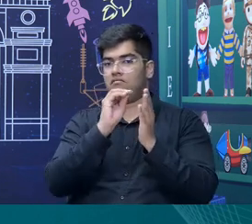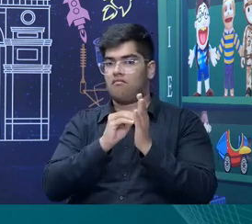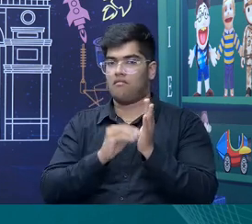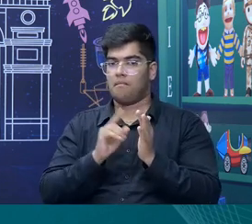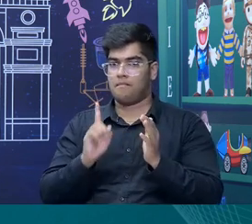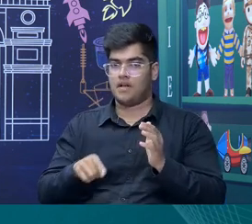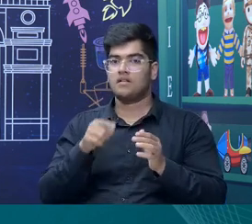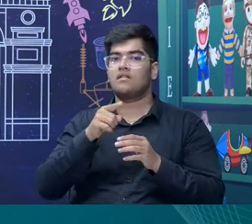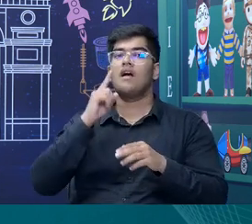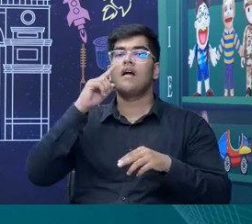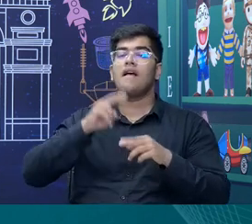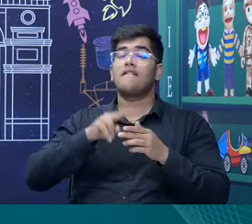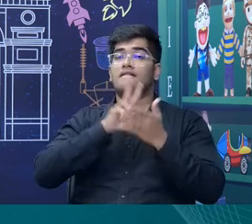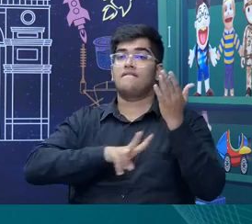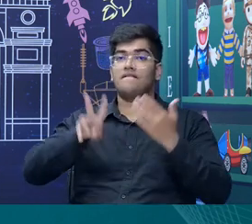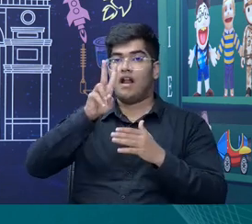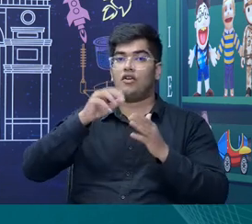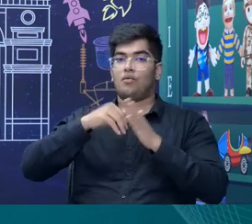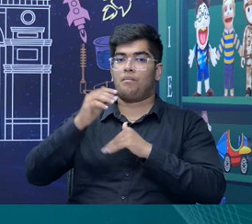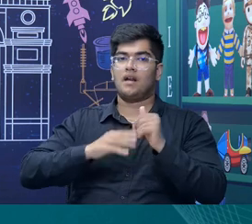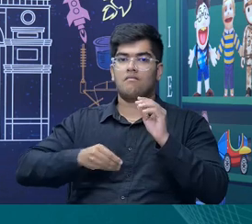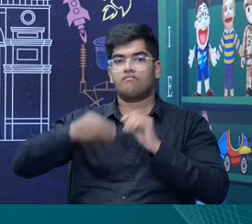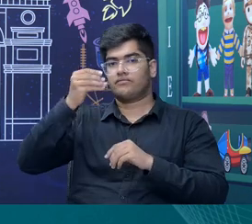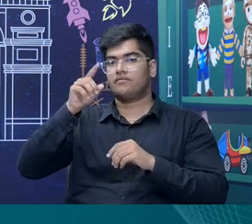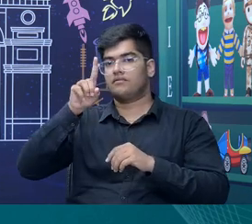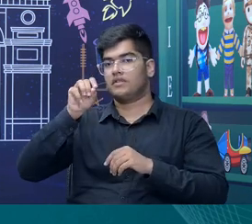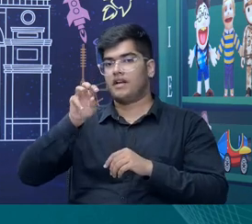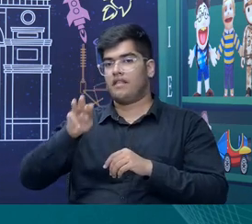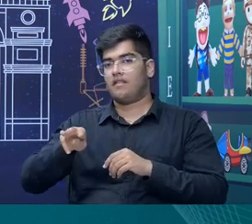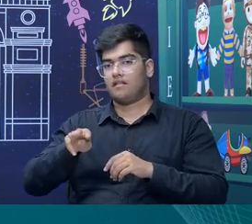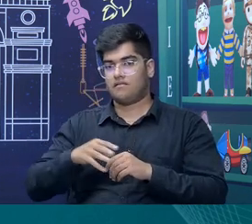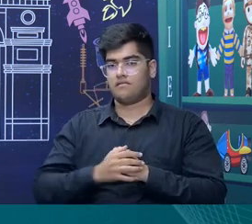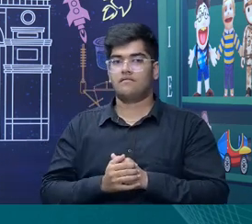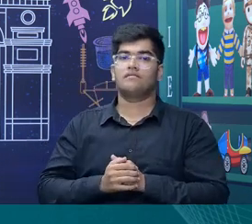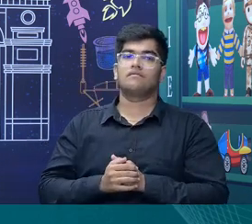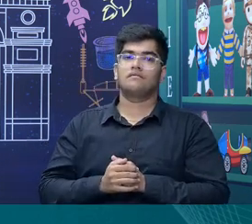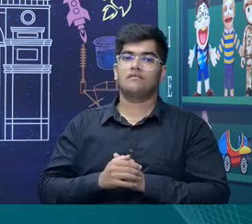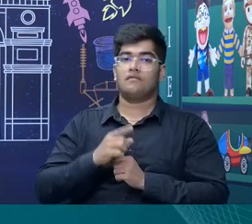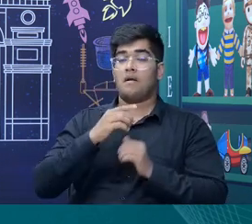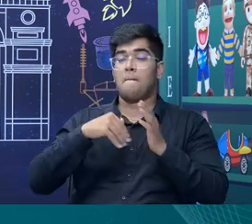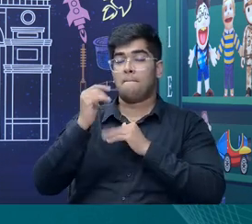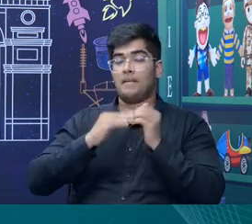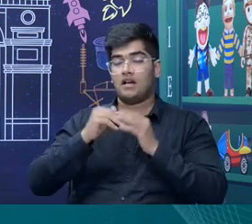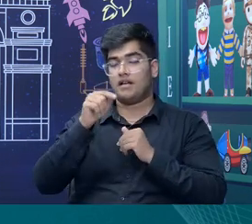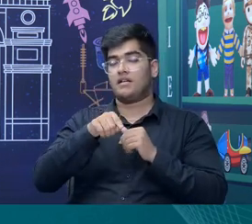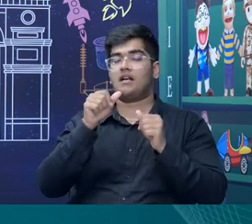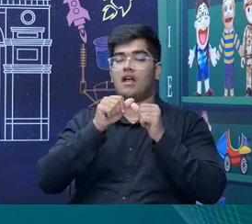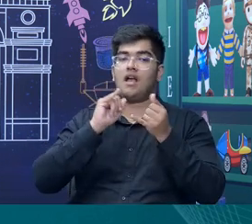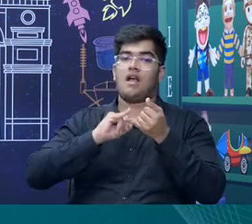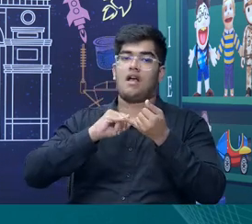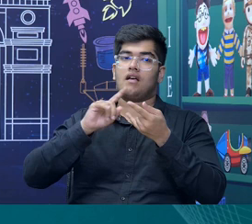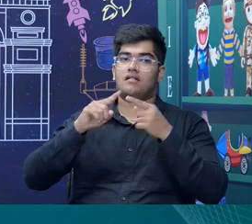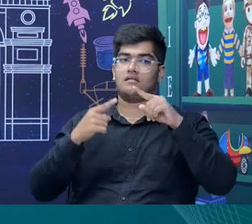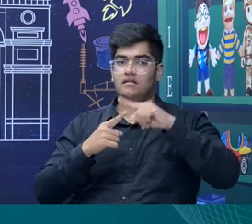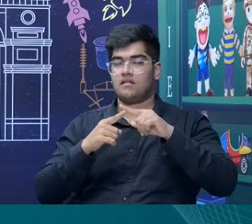by one by rupees ten thousand now just remember building is your asset and there is